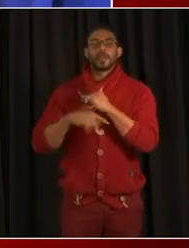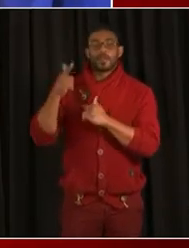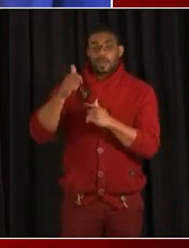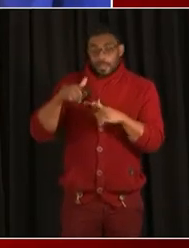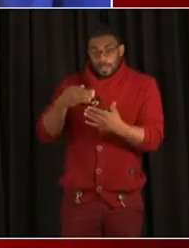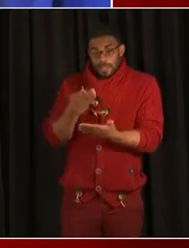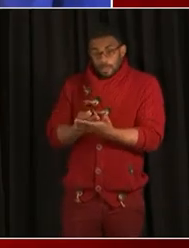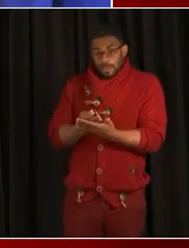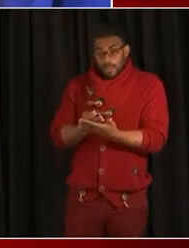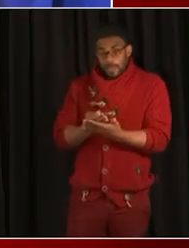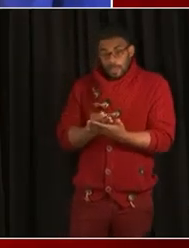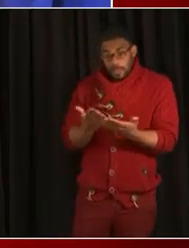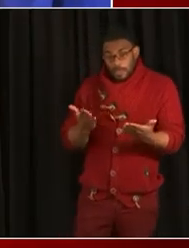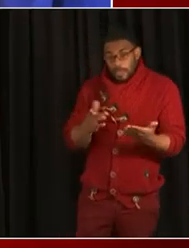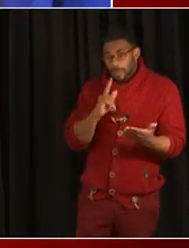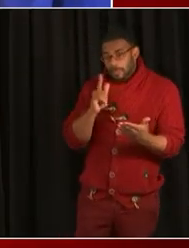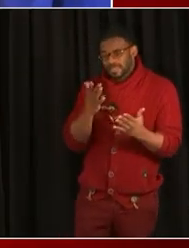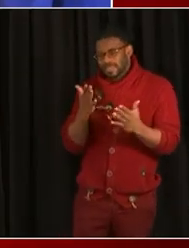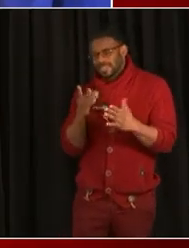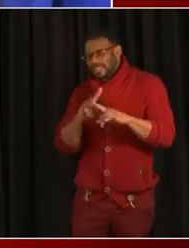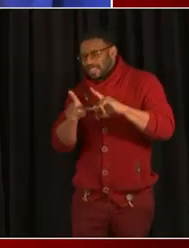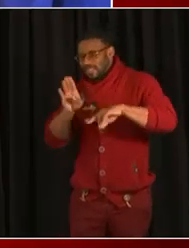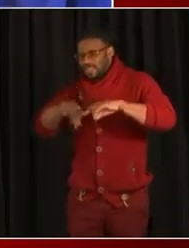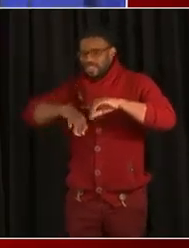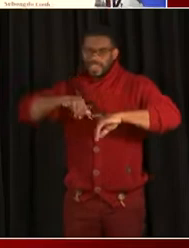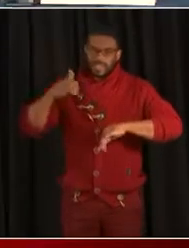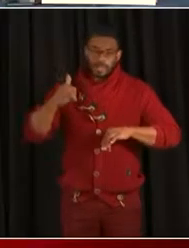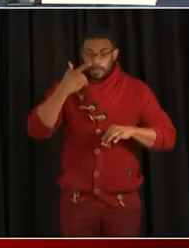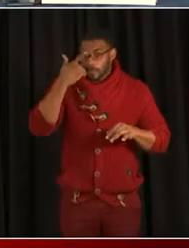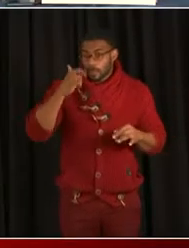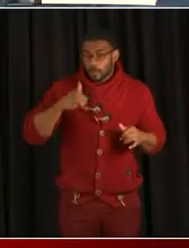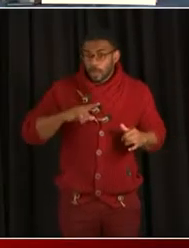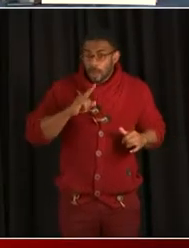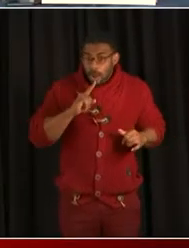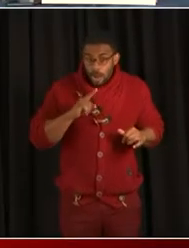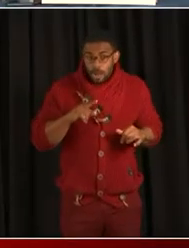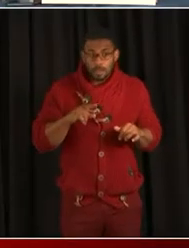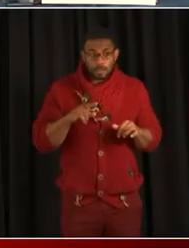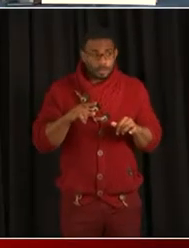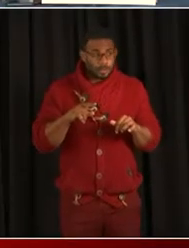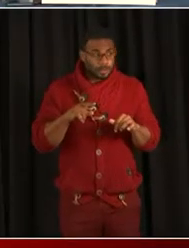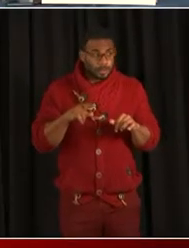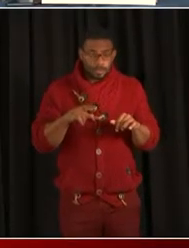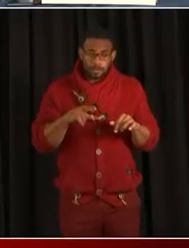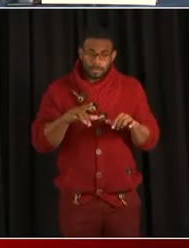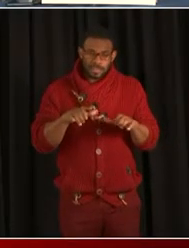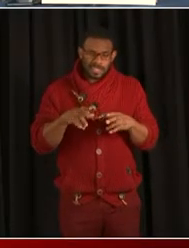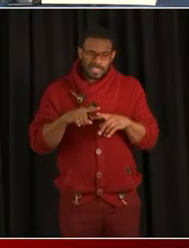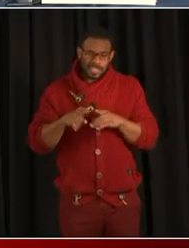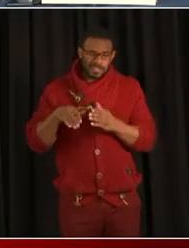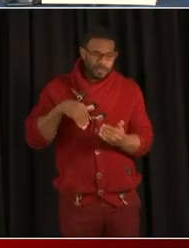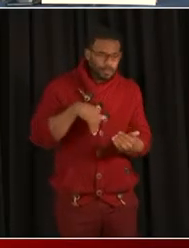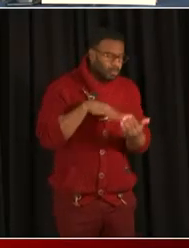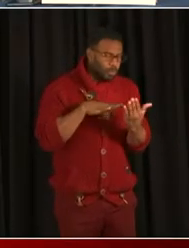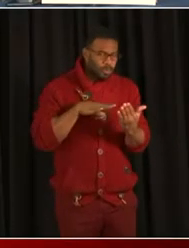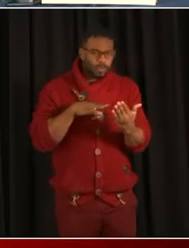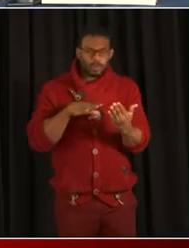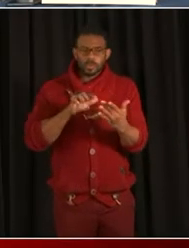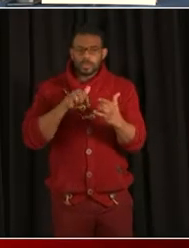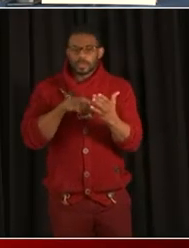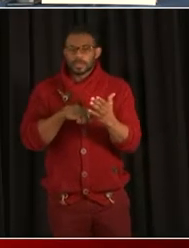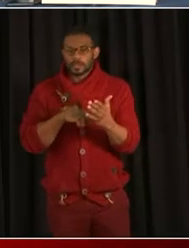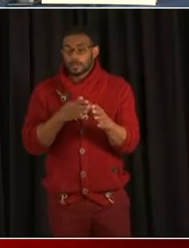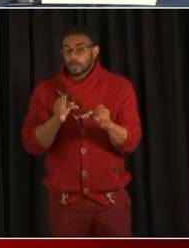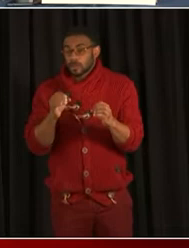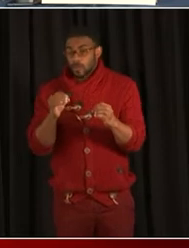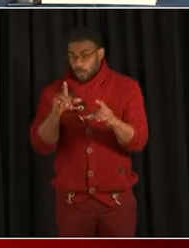This fund here is slightly different than the others because we are taking a different approach with